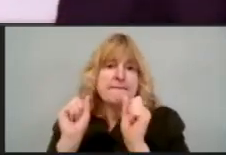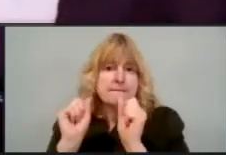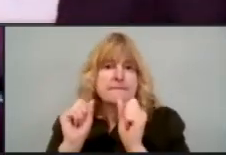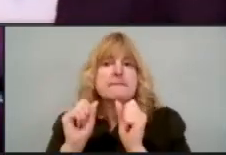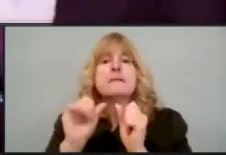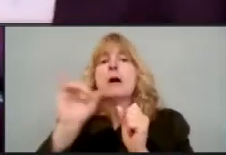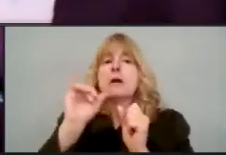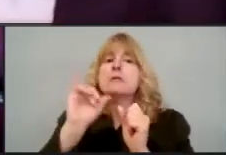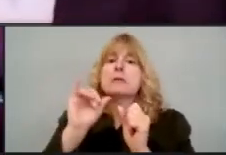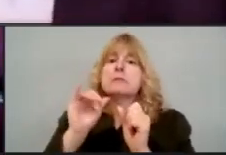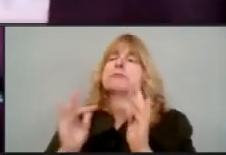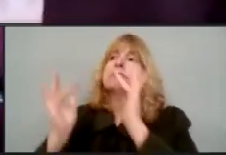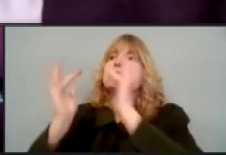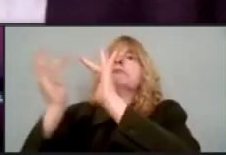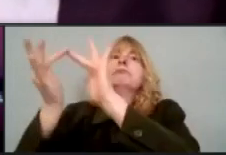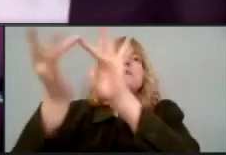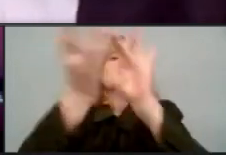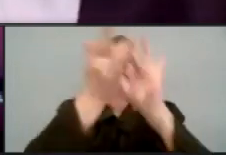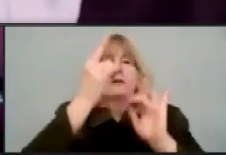reach out for resources.